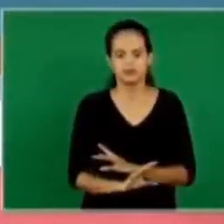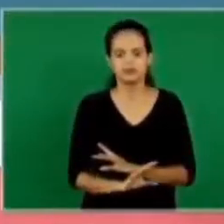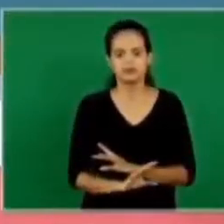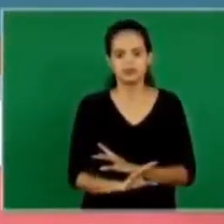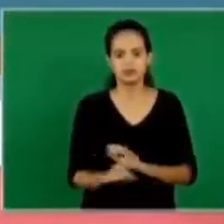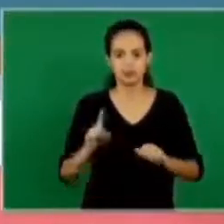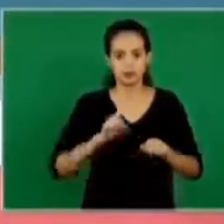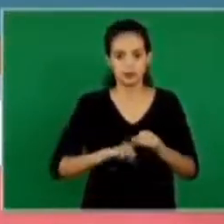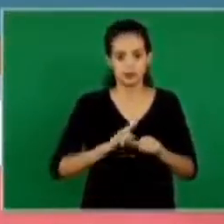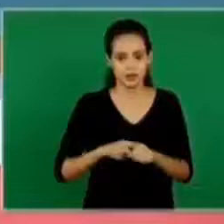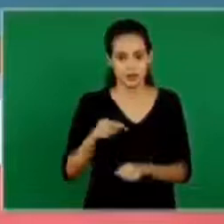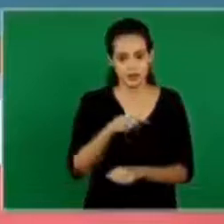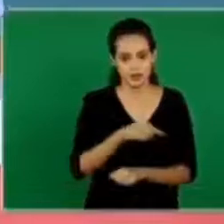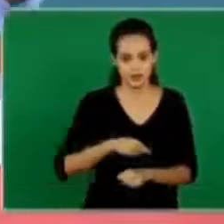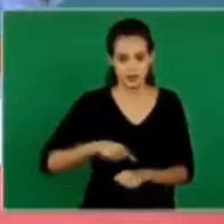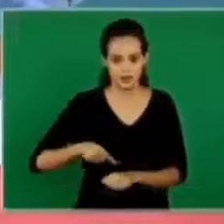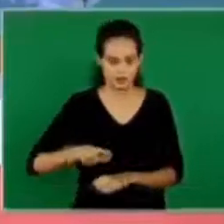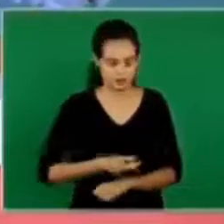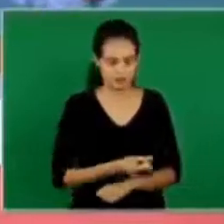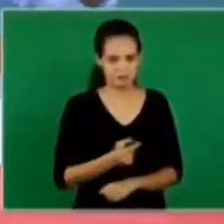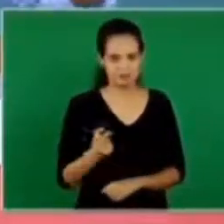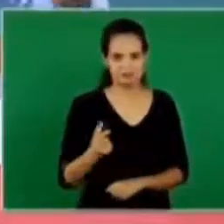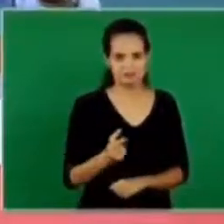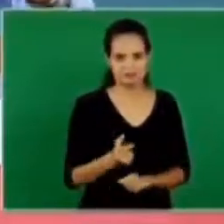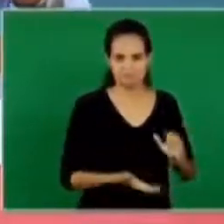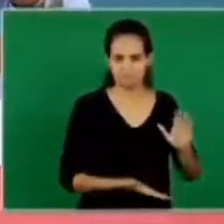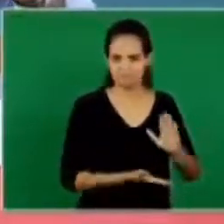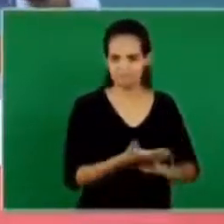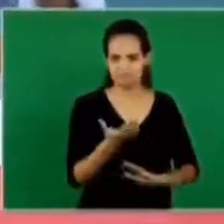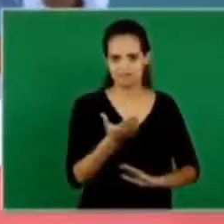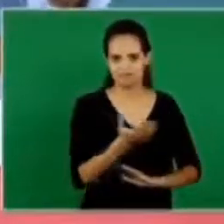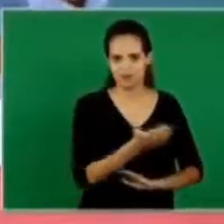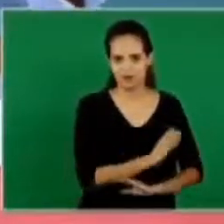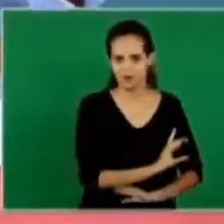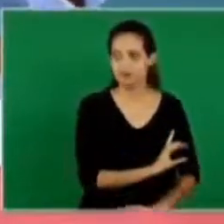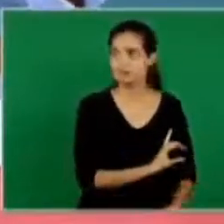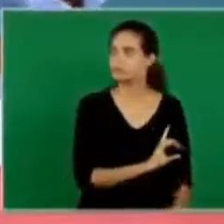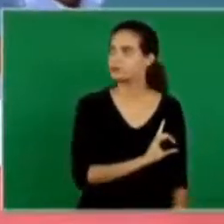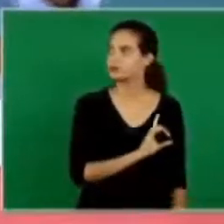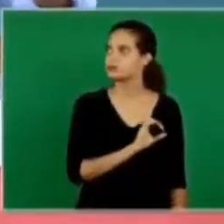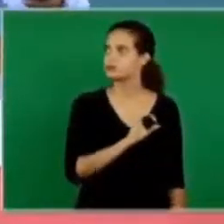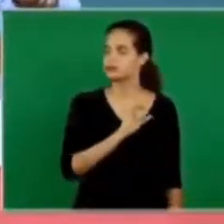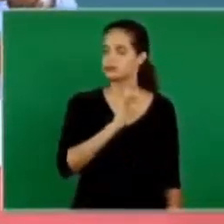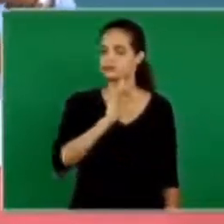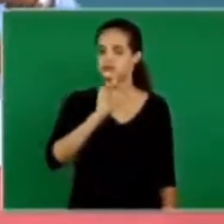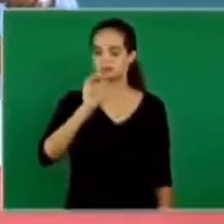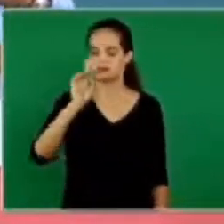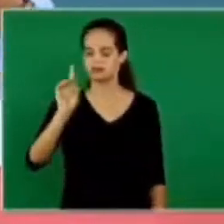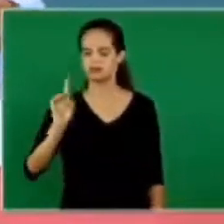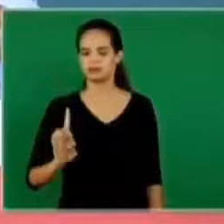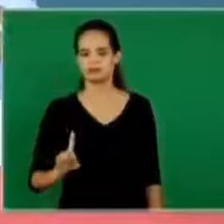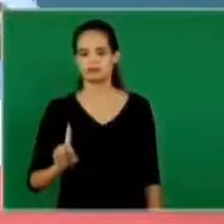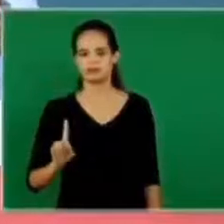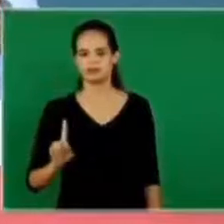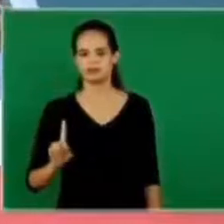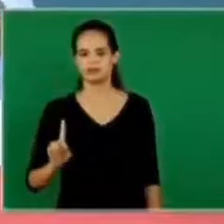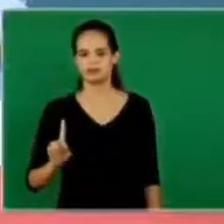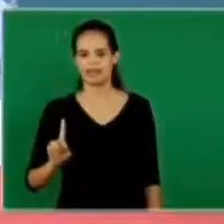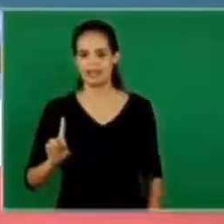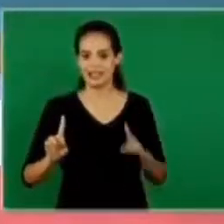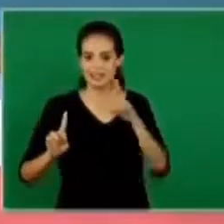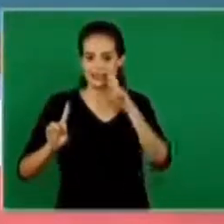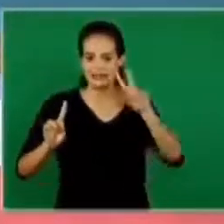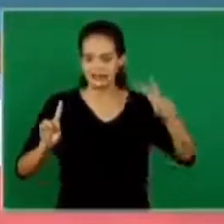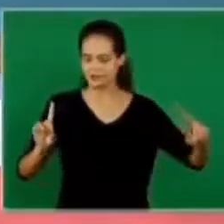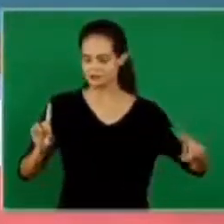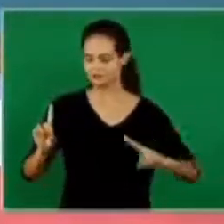ready, she leaves that room and she shows herself up. She reveals herself, and everyone will